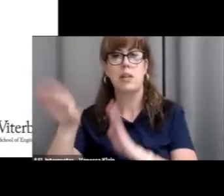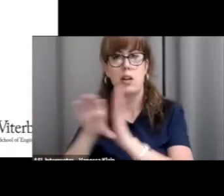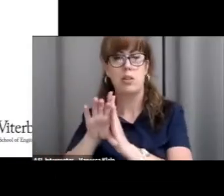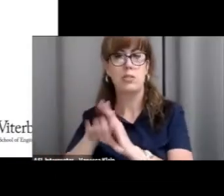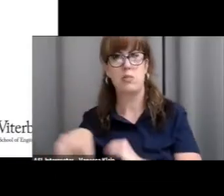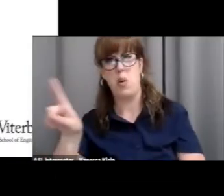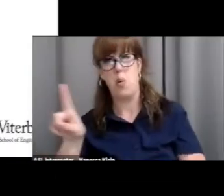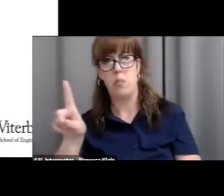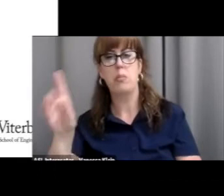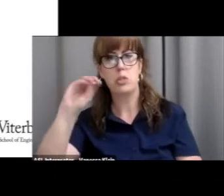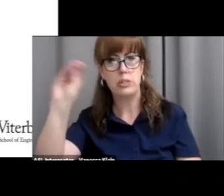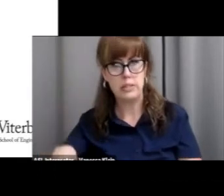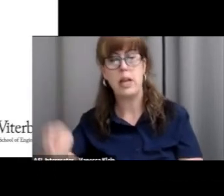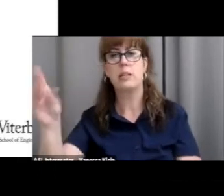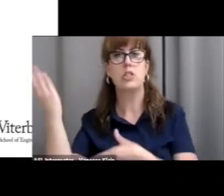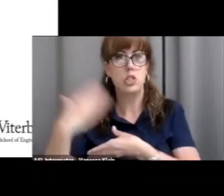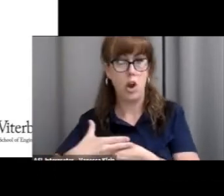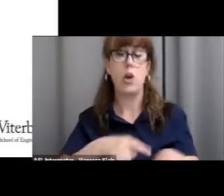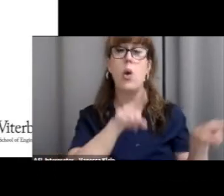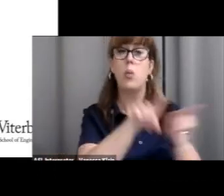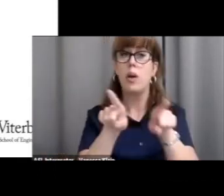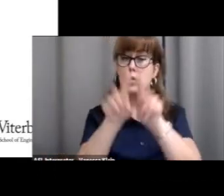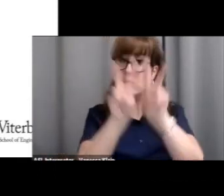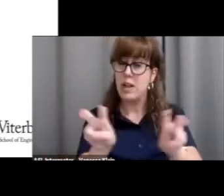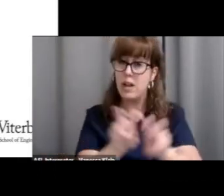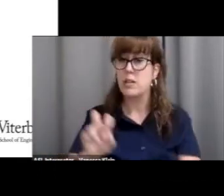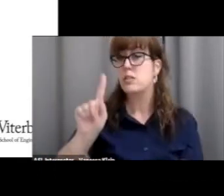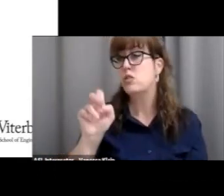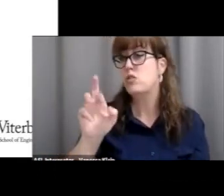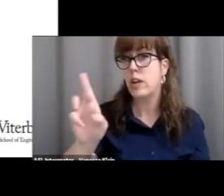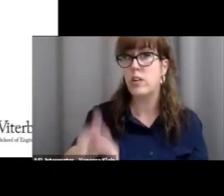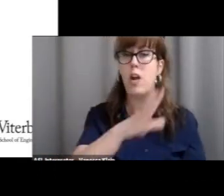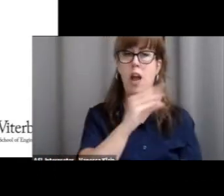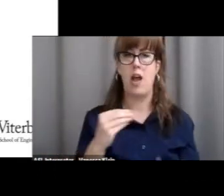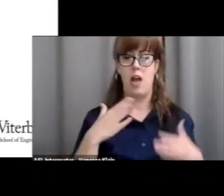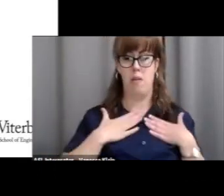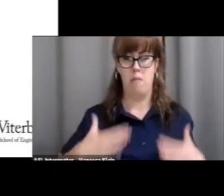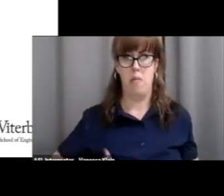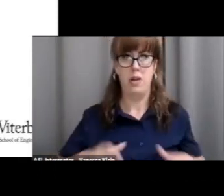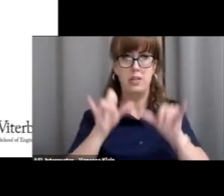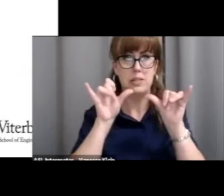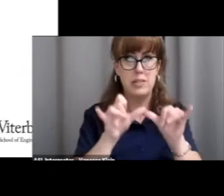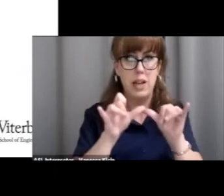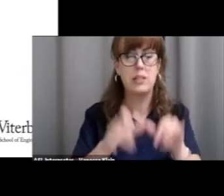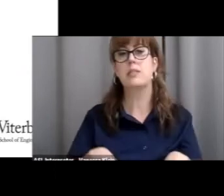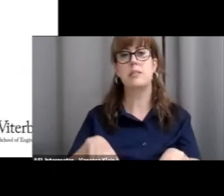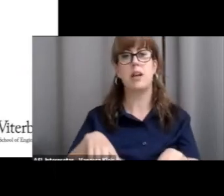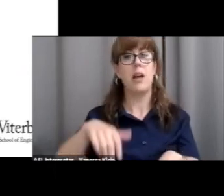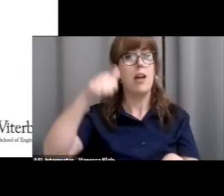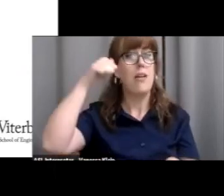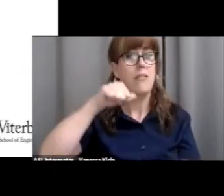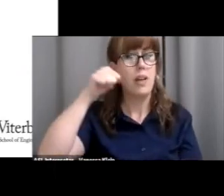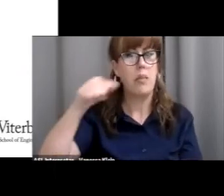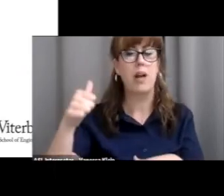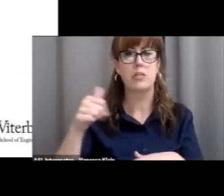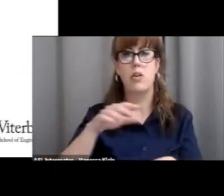We also did an analysis on gender and body size. So female characters are actually 4 times more likely to have a small body type. And you can